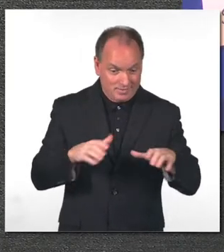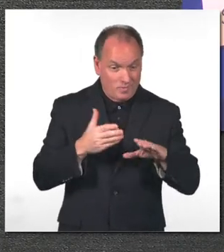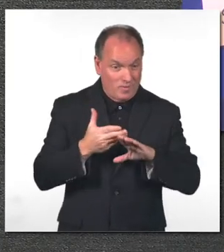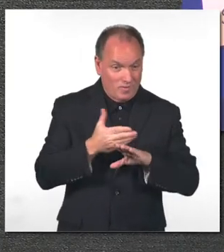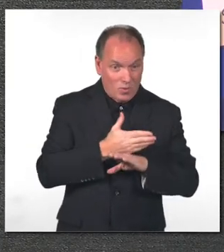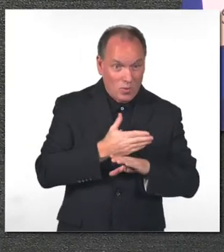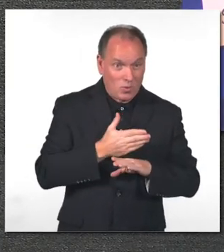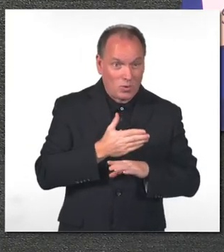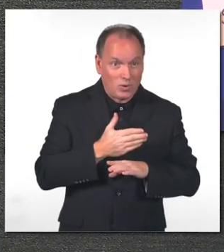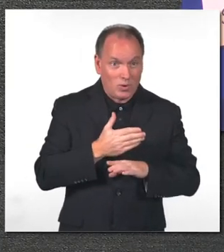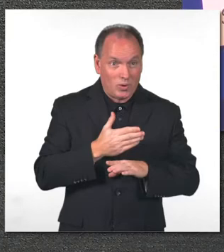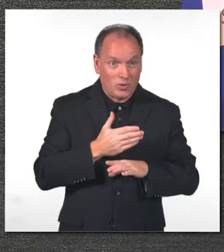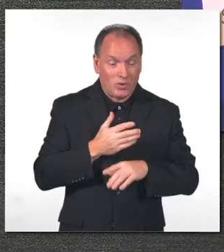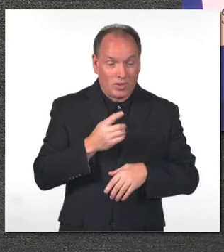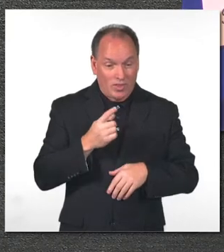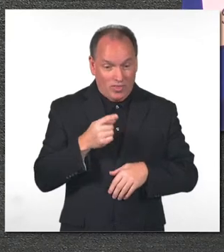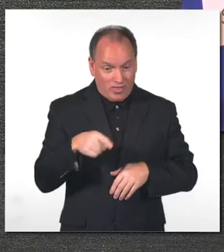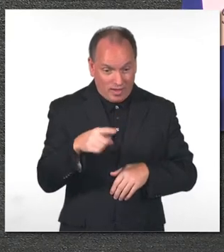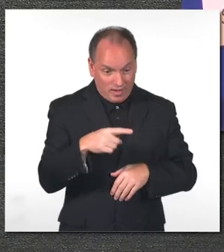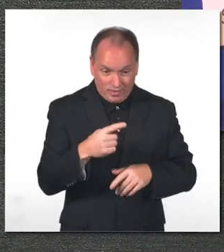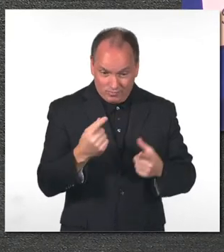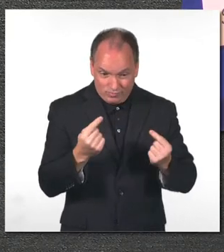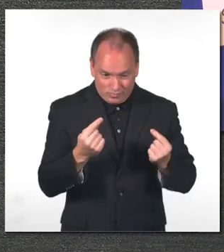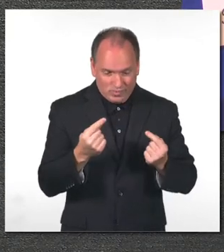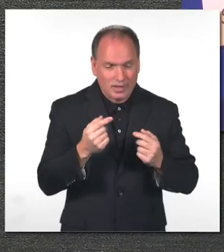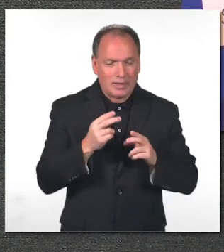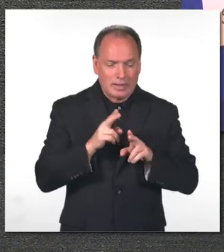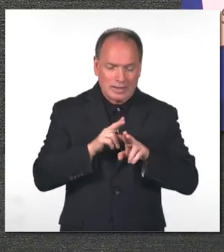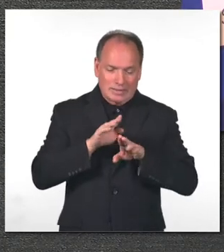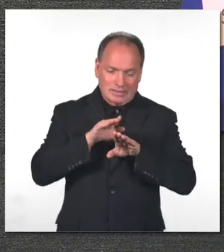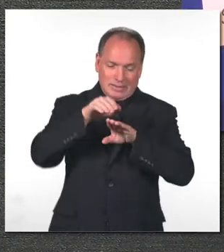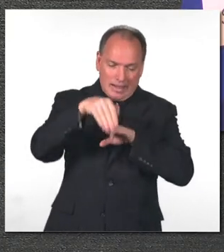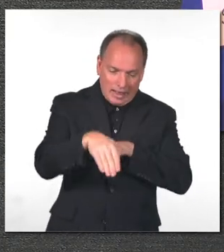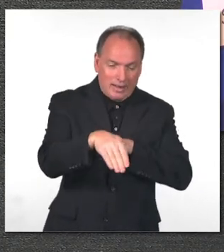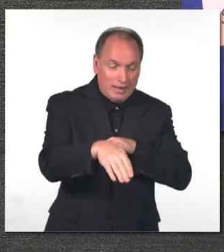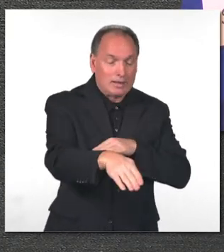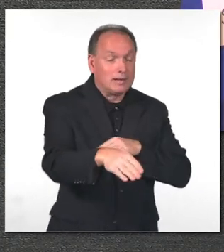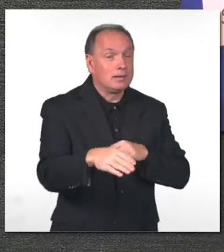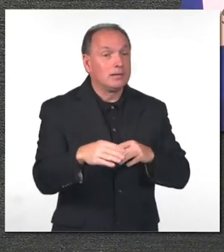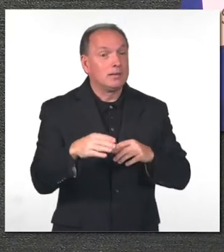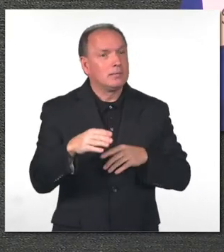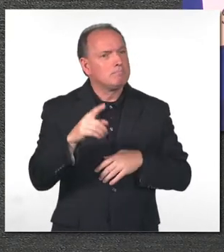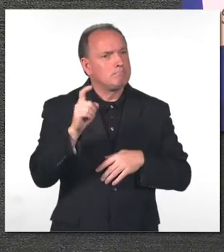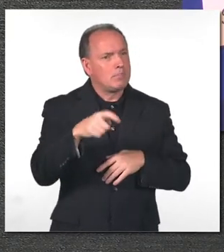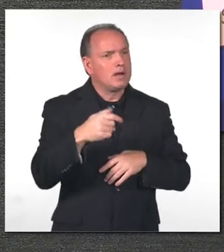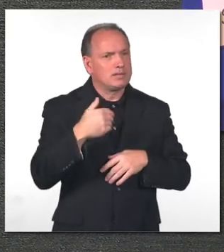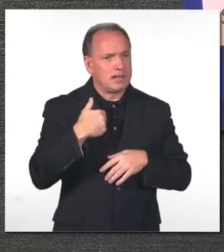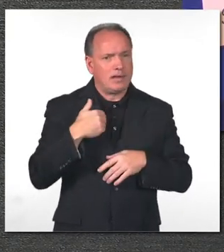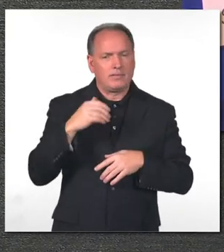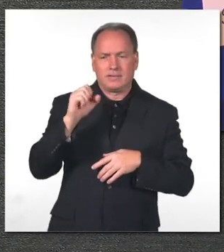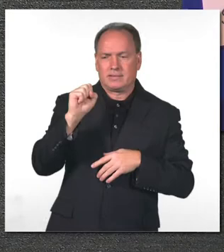They went sledding. And to go sledding, you need a sled.